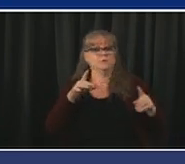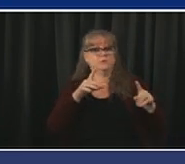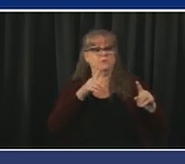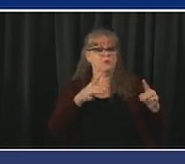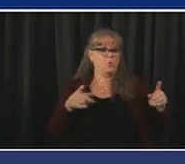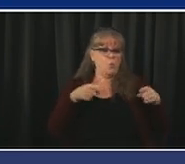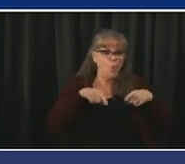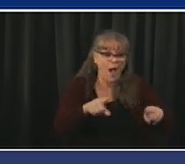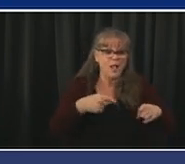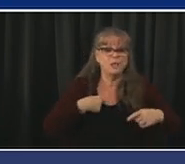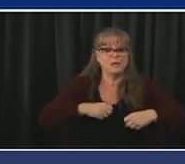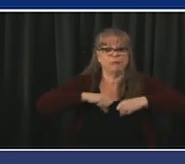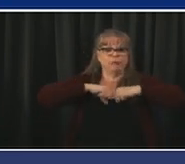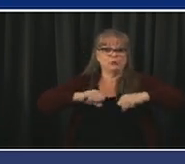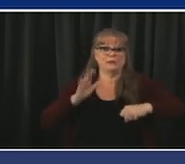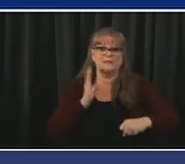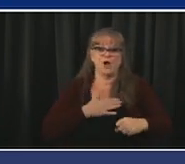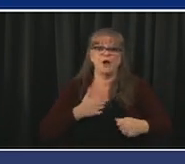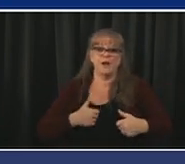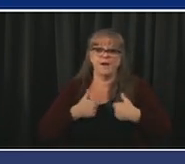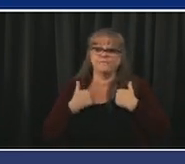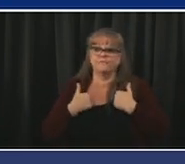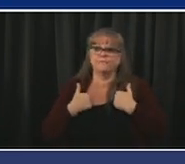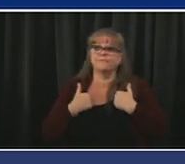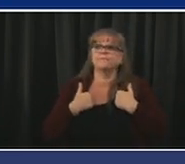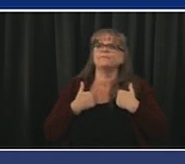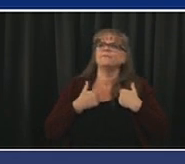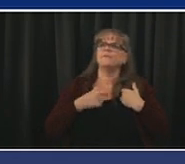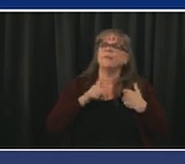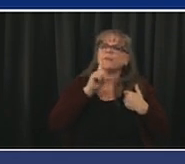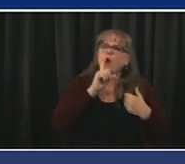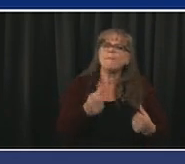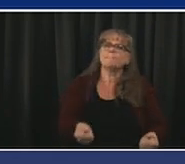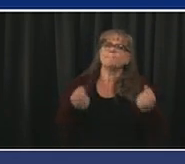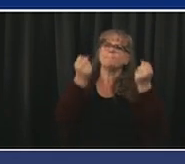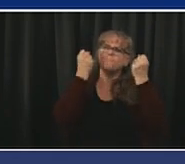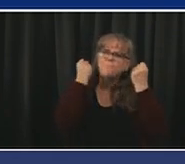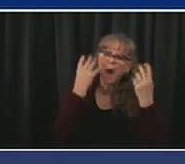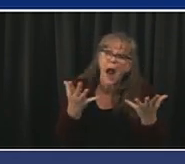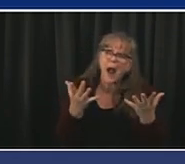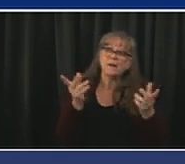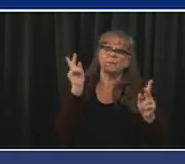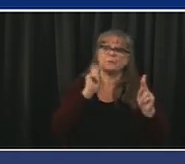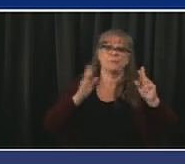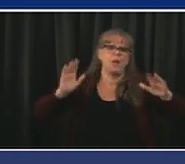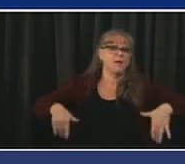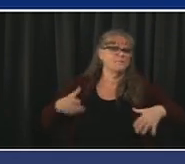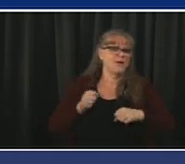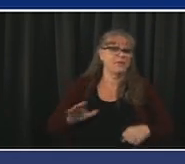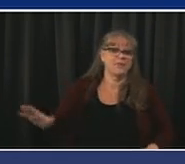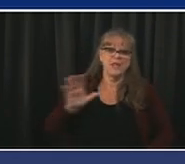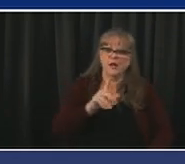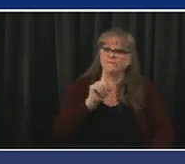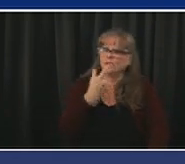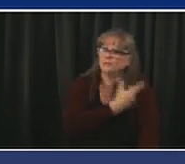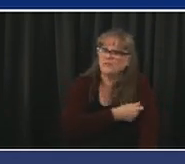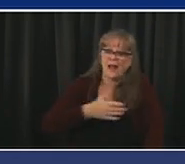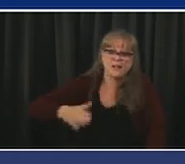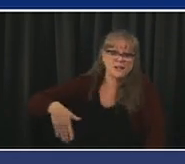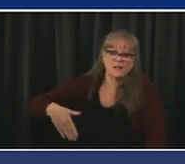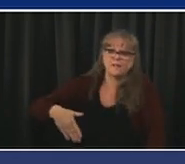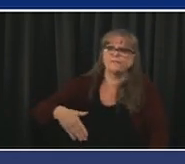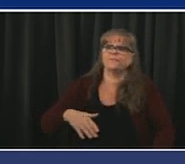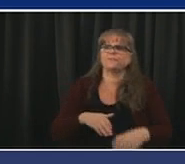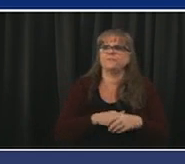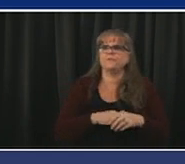math, there are plenty of Coloradans that are not protected, meaning they haven't had it, don't have antibodies, haven't had a vaccine. There are more than enough Coloradans,